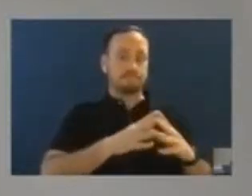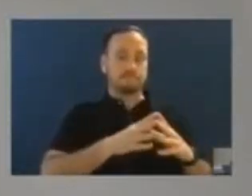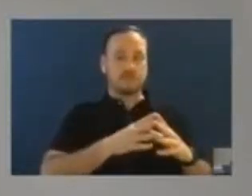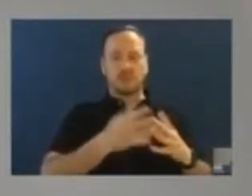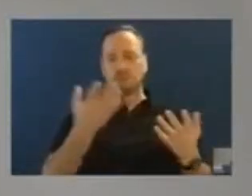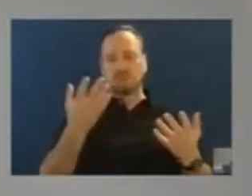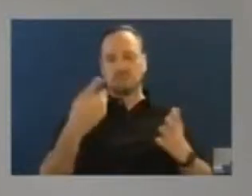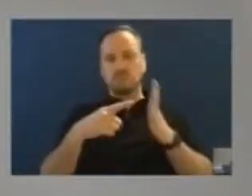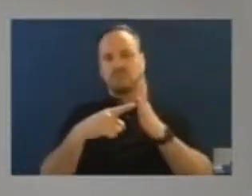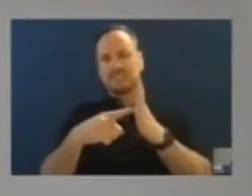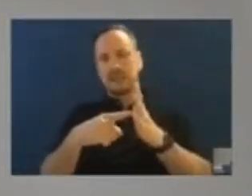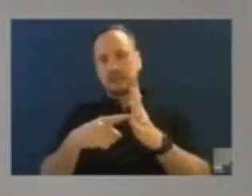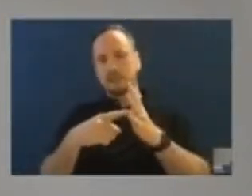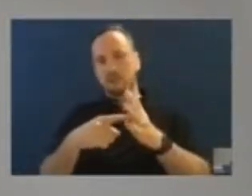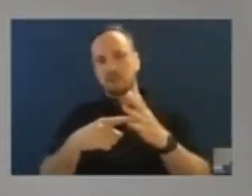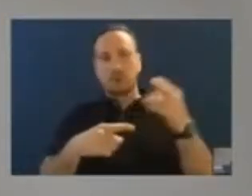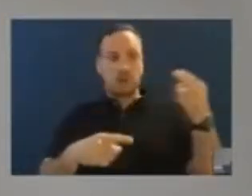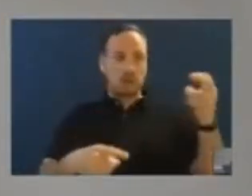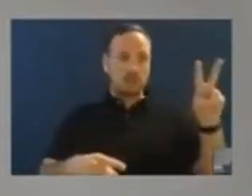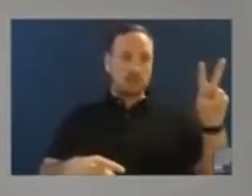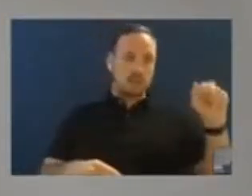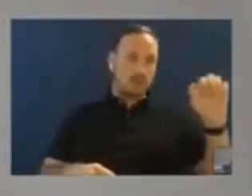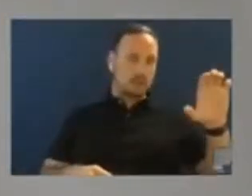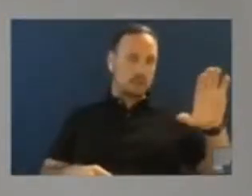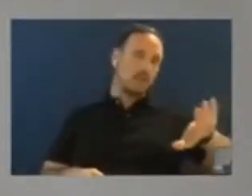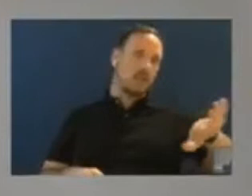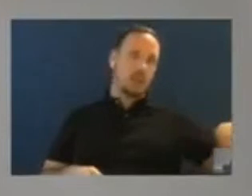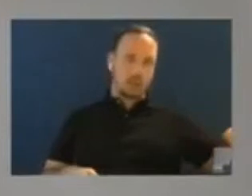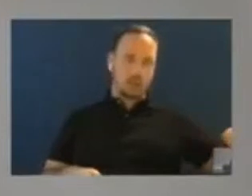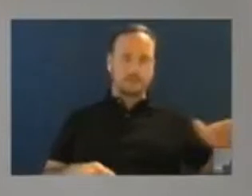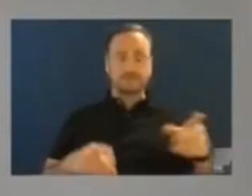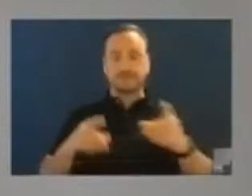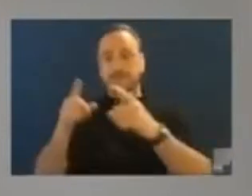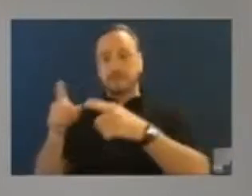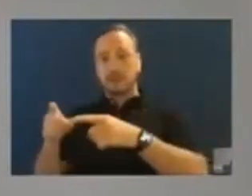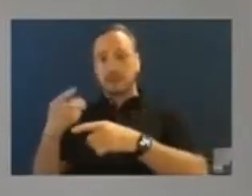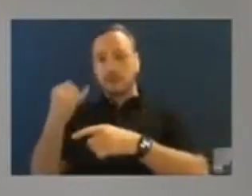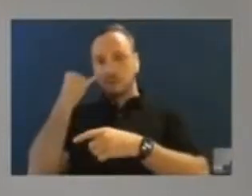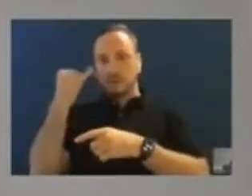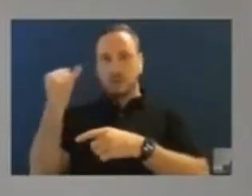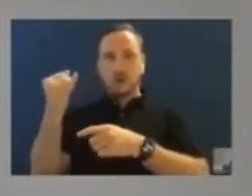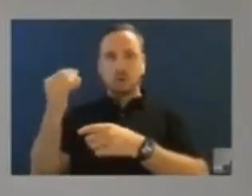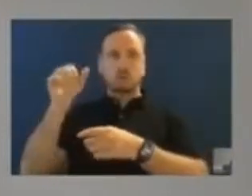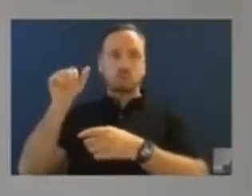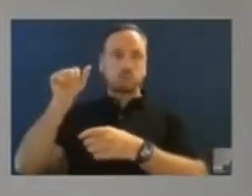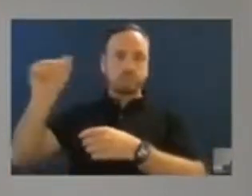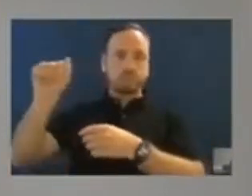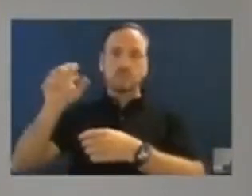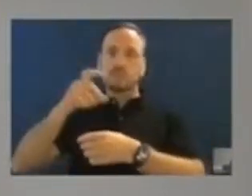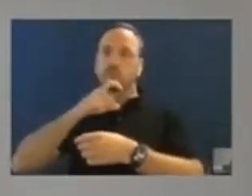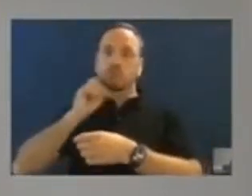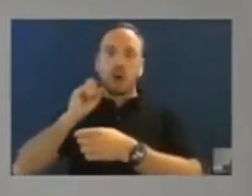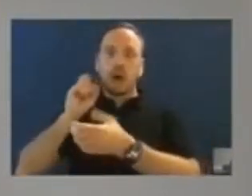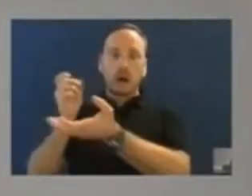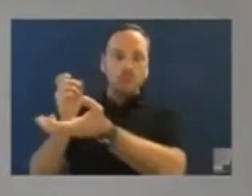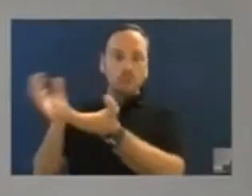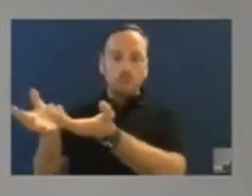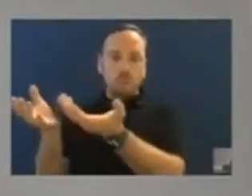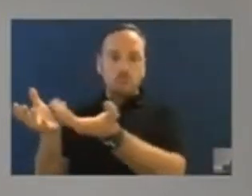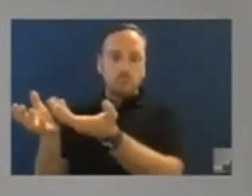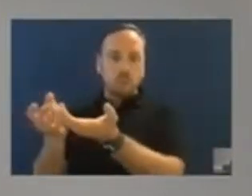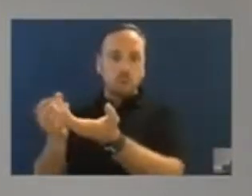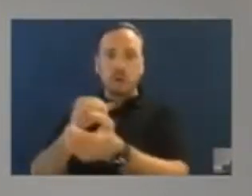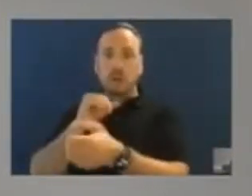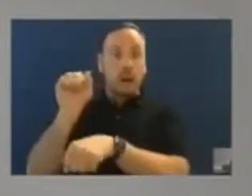get away from the HVAC system for just a second. If we have a hand dryer that is inoperable in a restroom, right now that is an urgent for